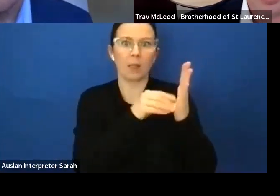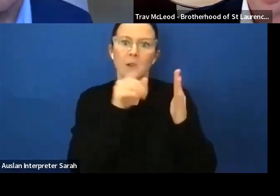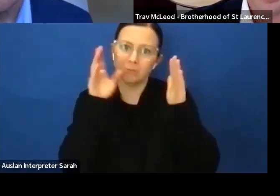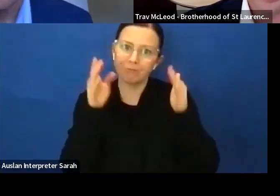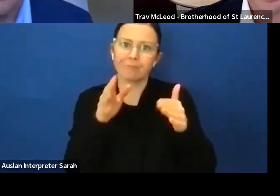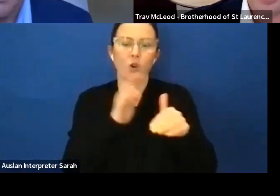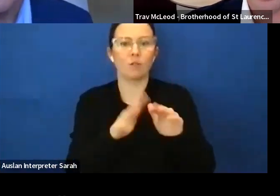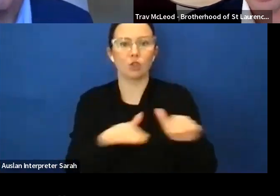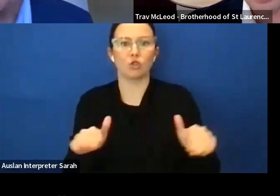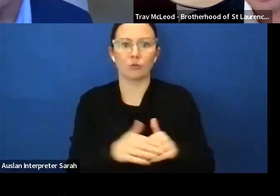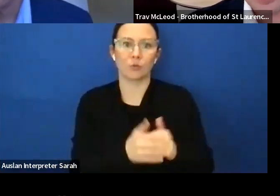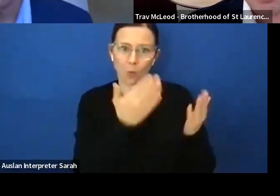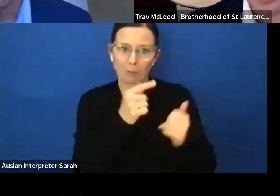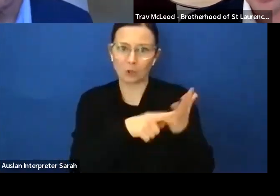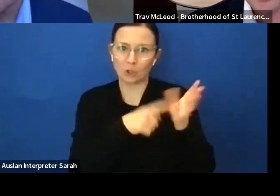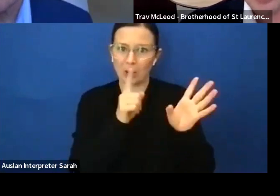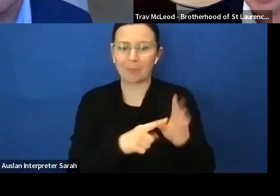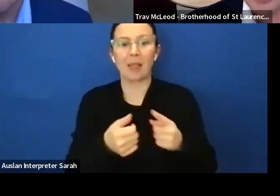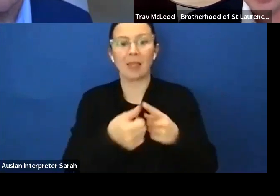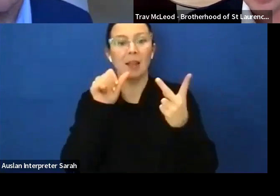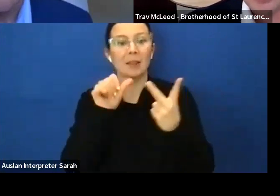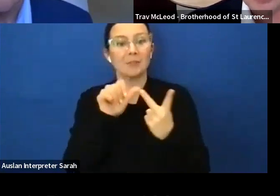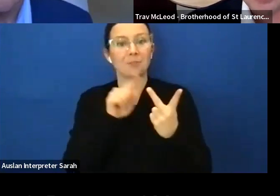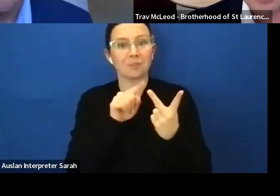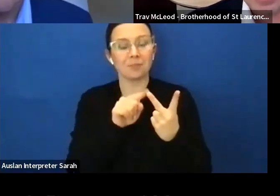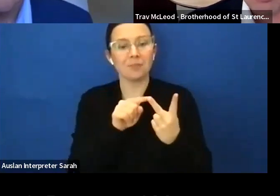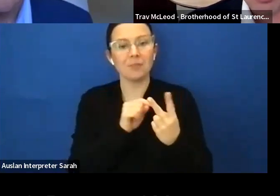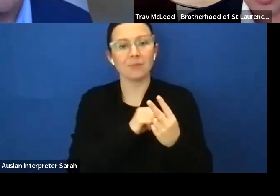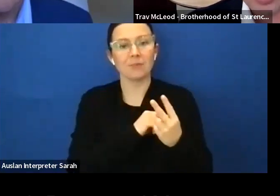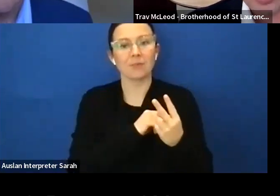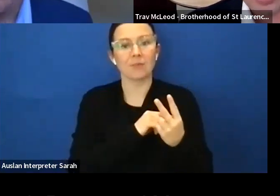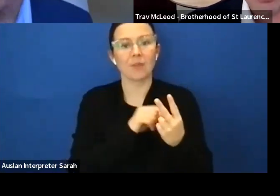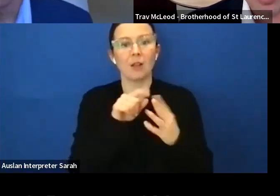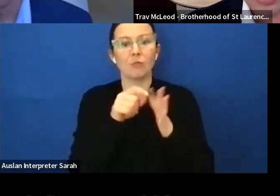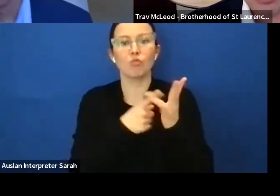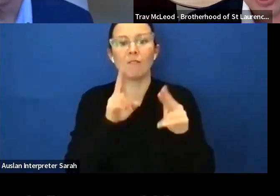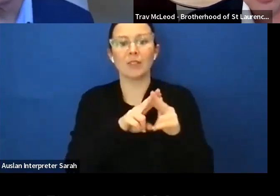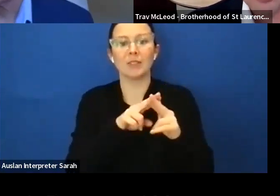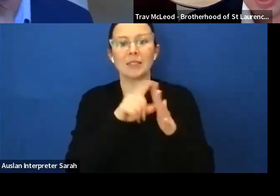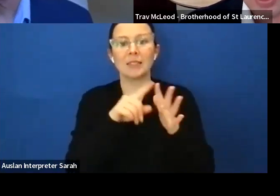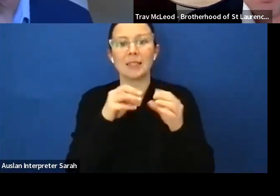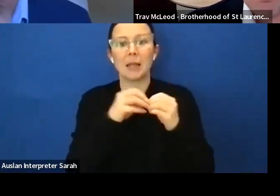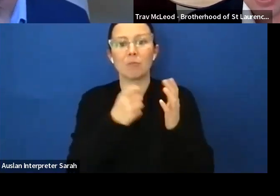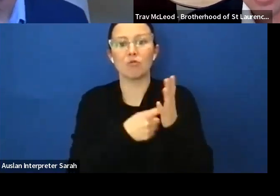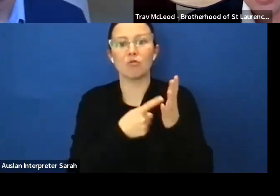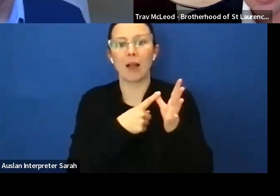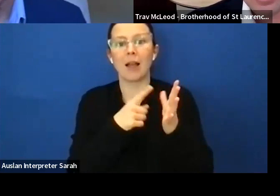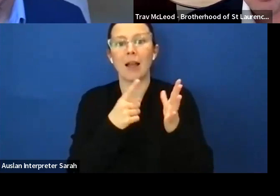Jay. Our next panellist is Professor Deborah Brennan,